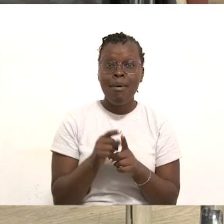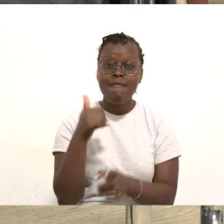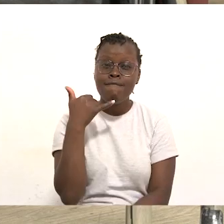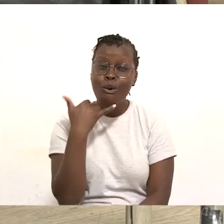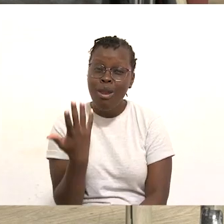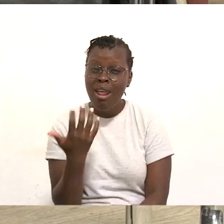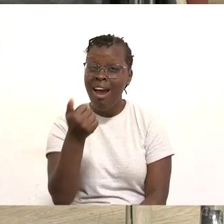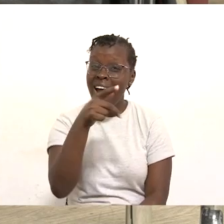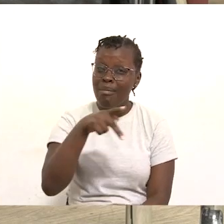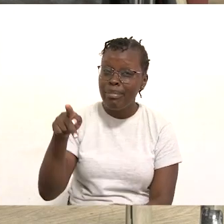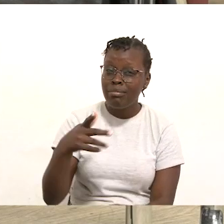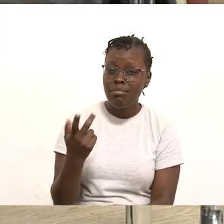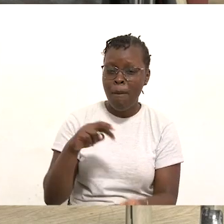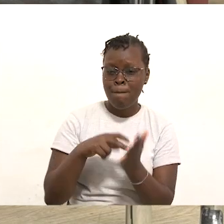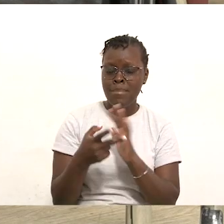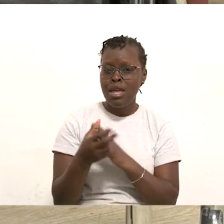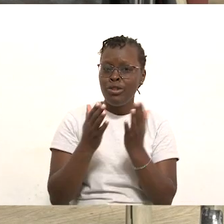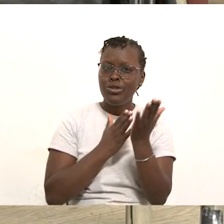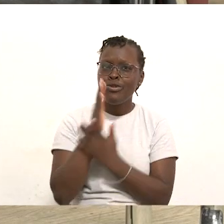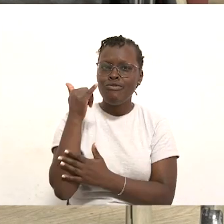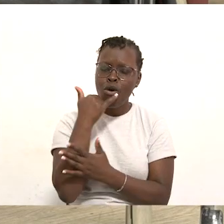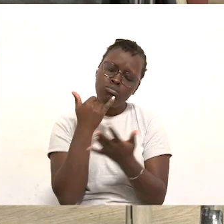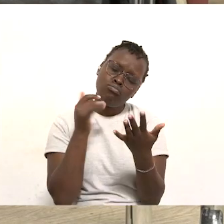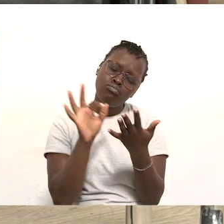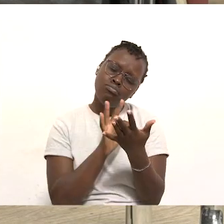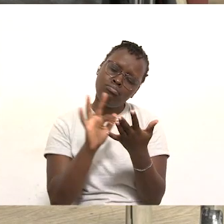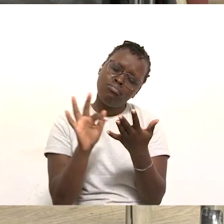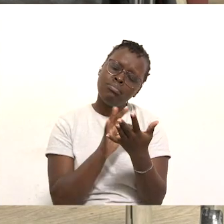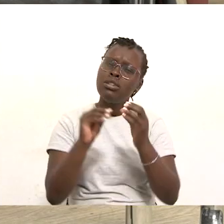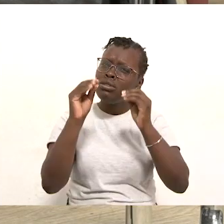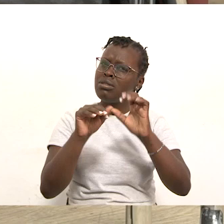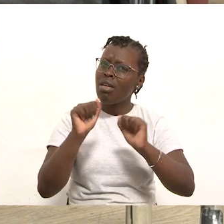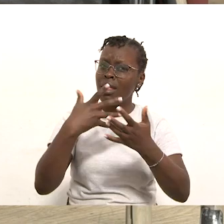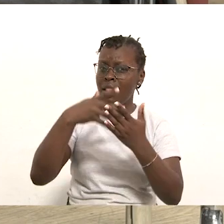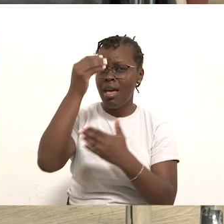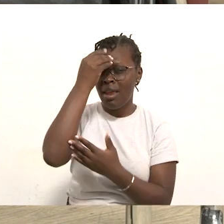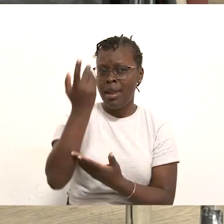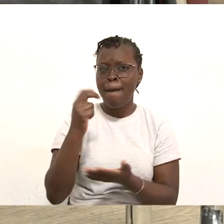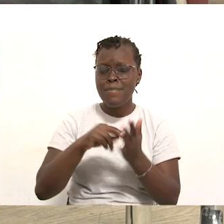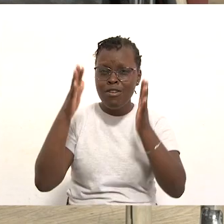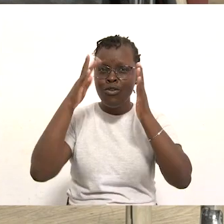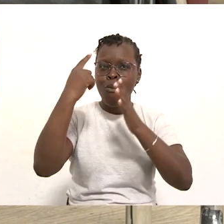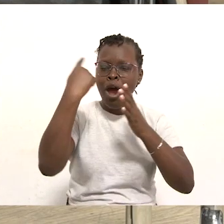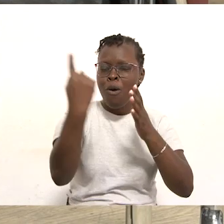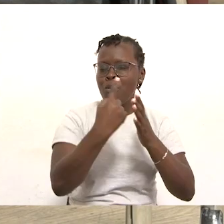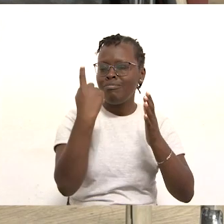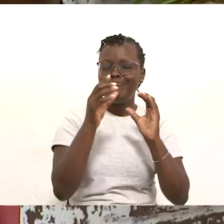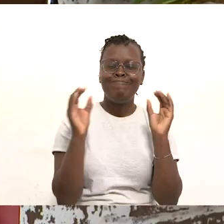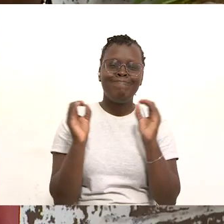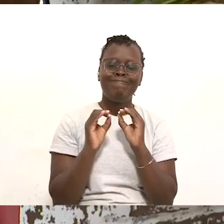apps whereby through the mobile app, the teacher will be able to learn, to get to know what is expected to